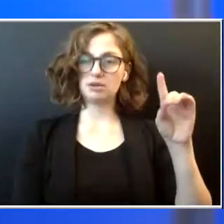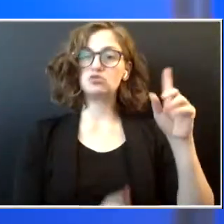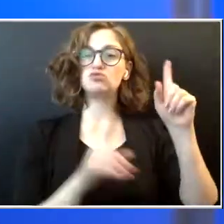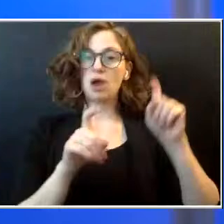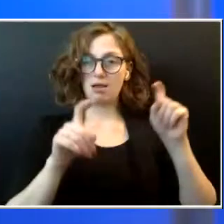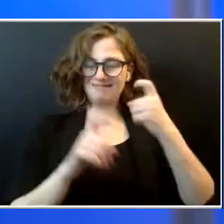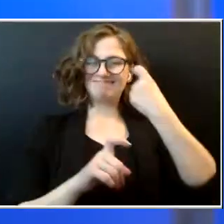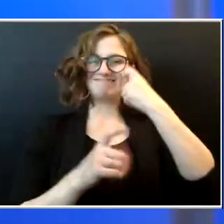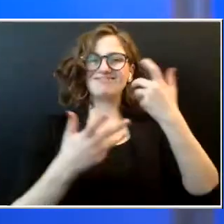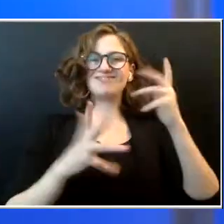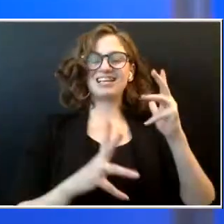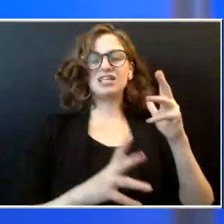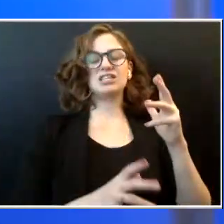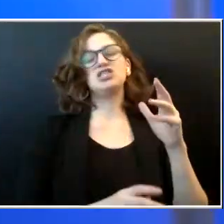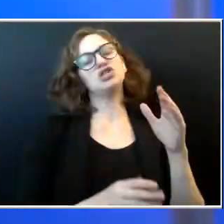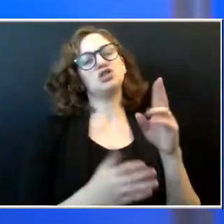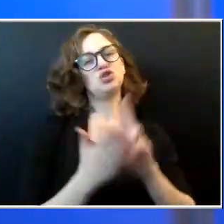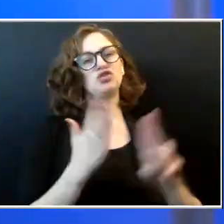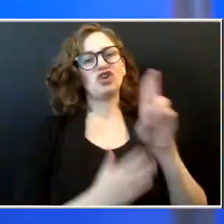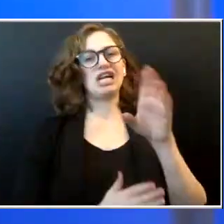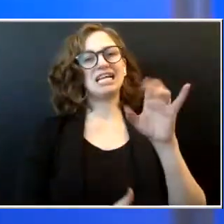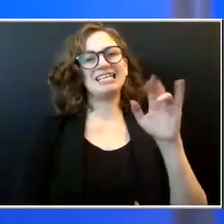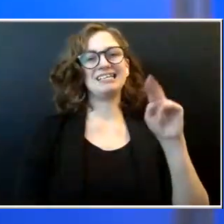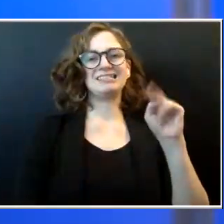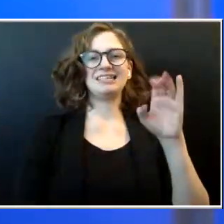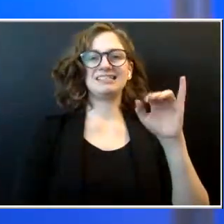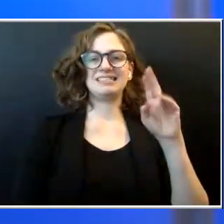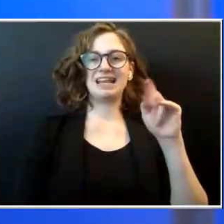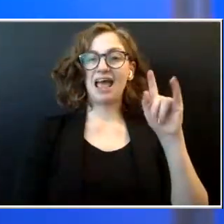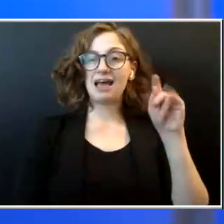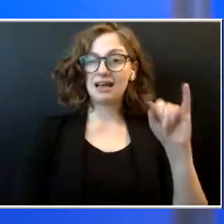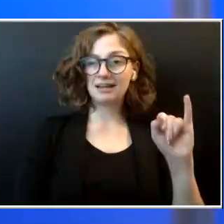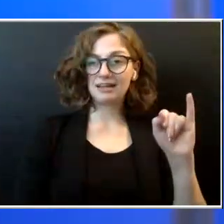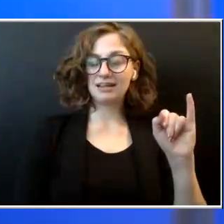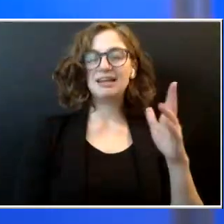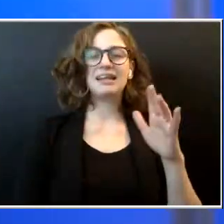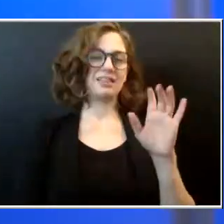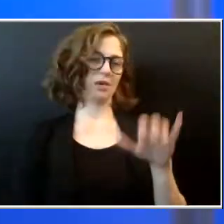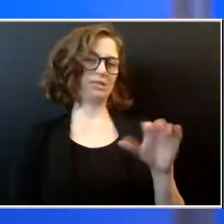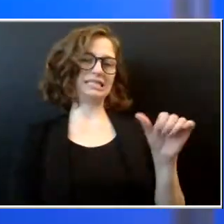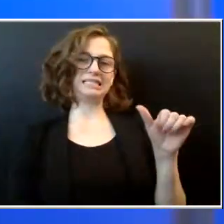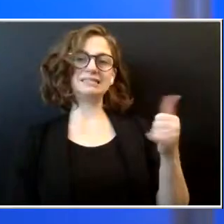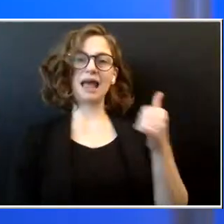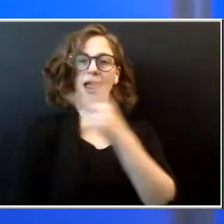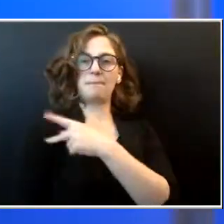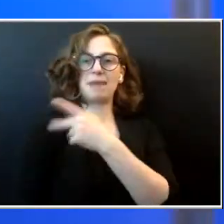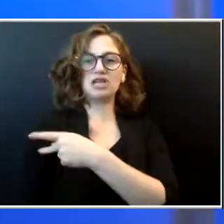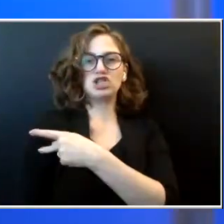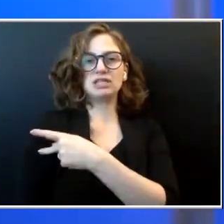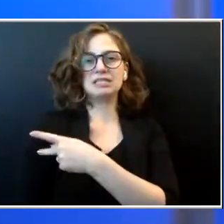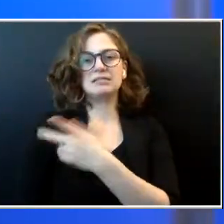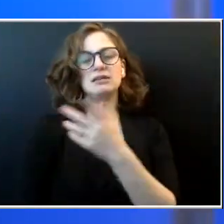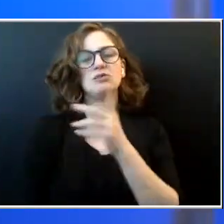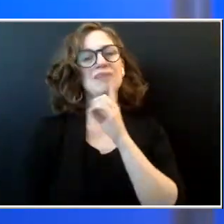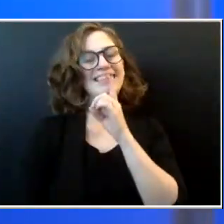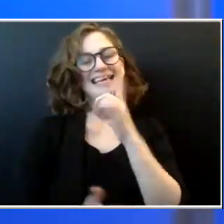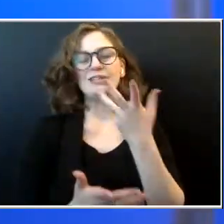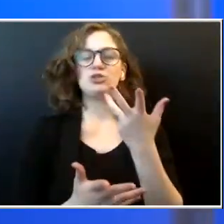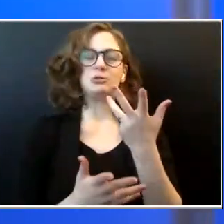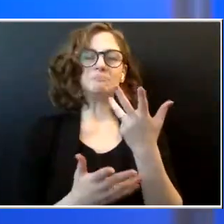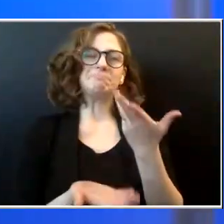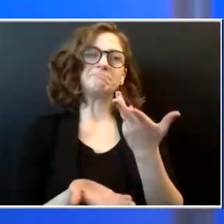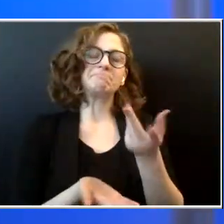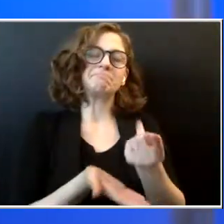was looking at 10 patients, really just to palliate painful bone metastases. There's a new